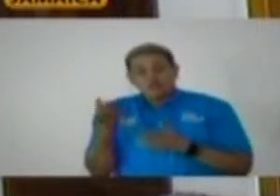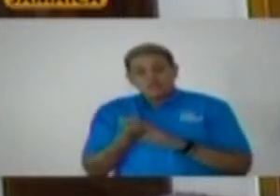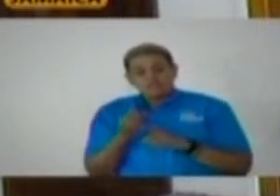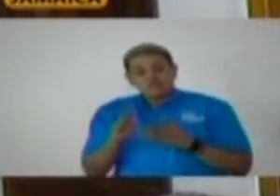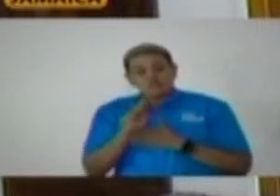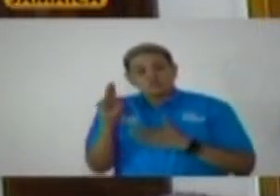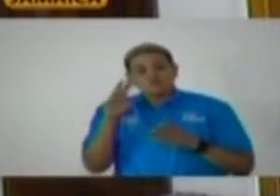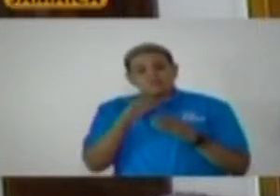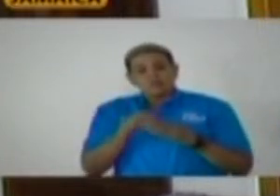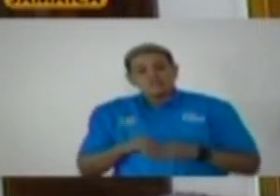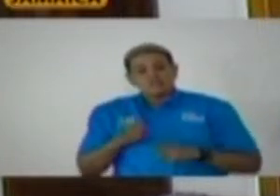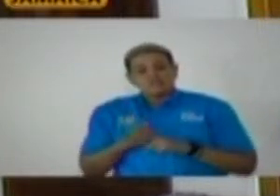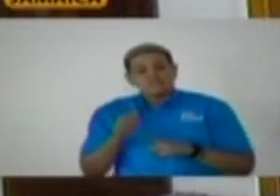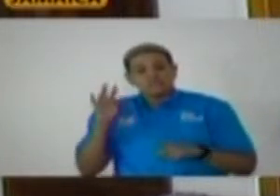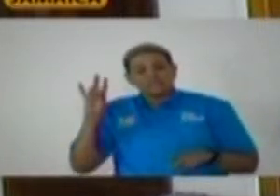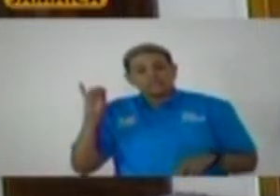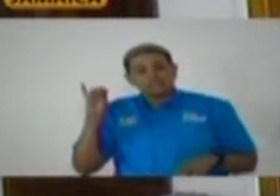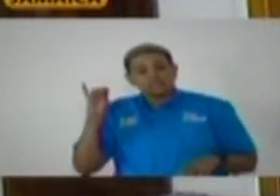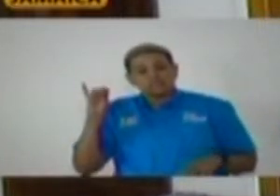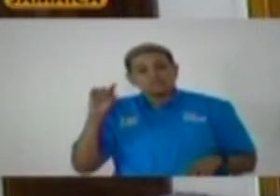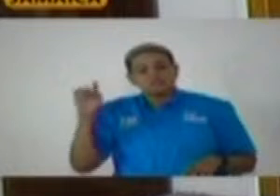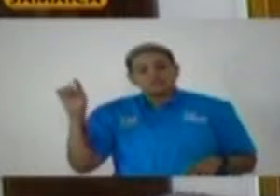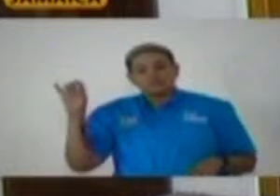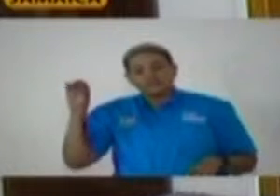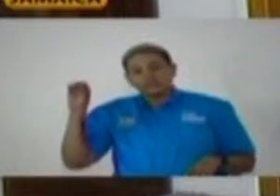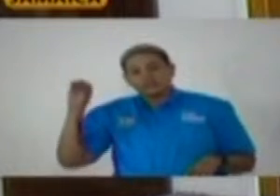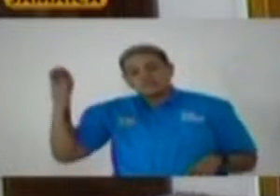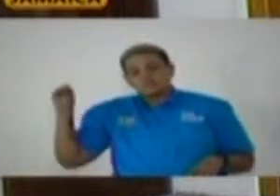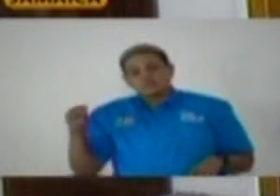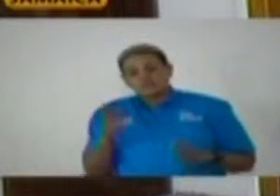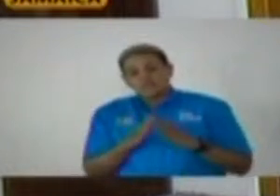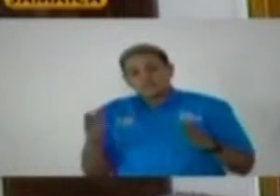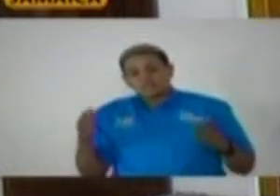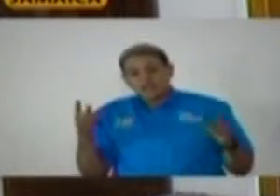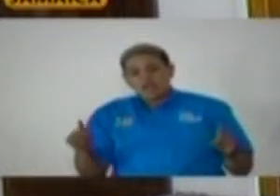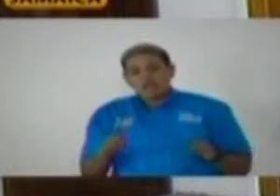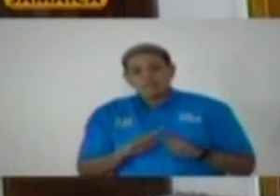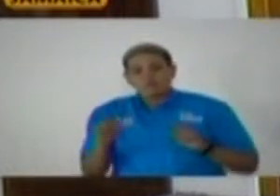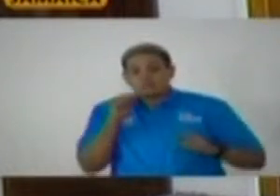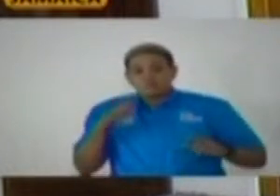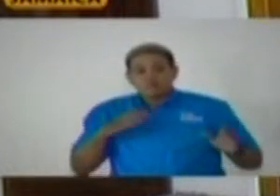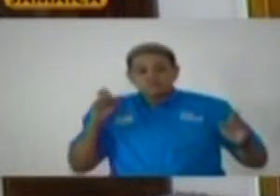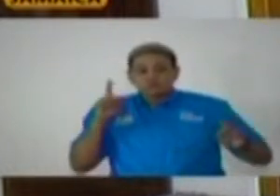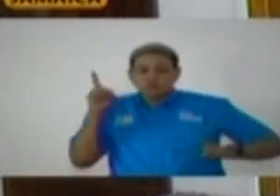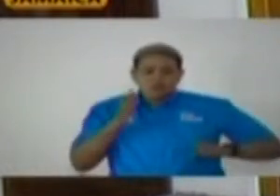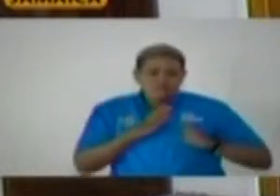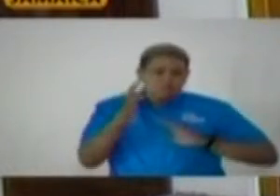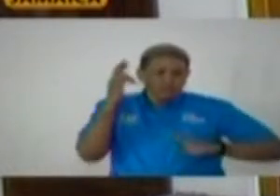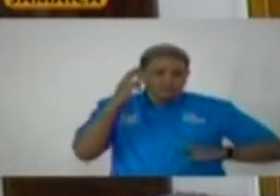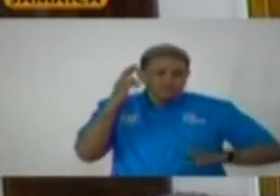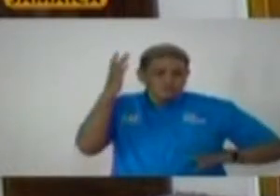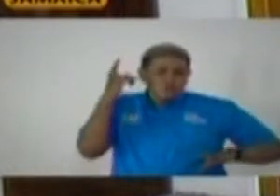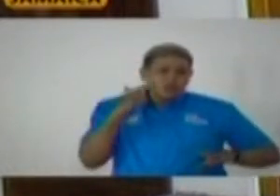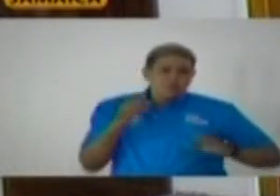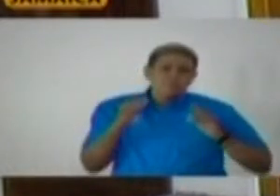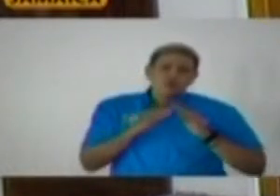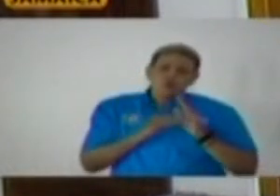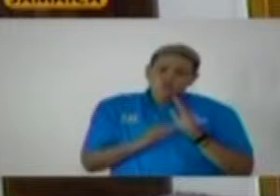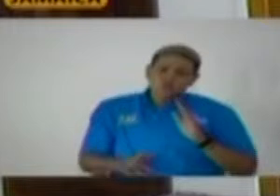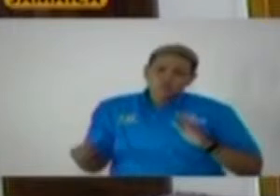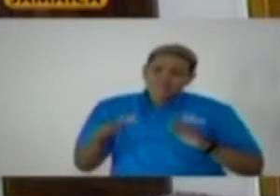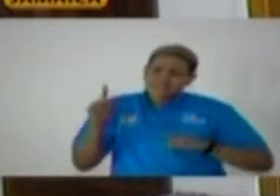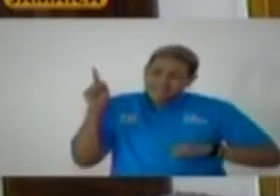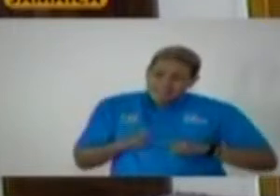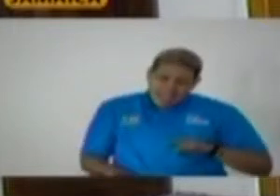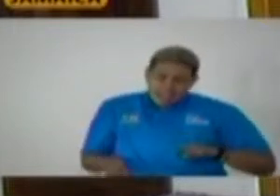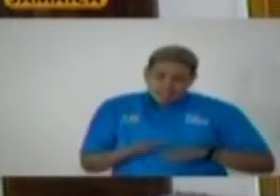tertiary participation at 70s to 90%. But, Madam Speaker, one of the main reasons why more students